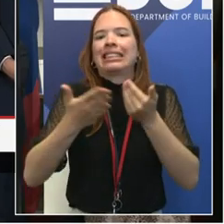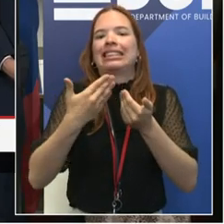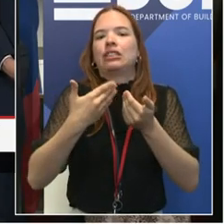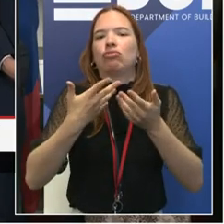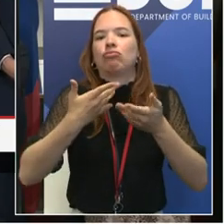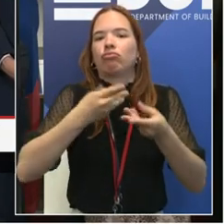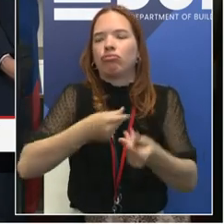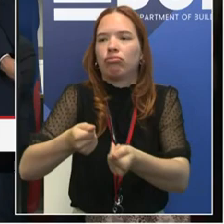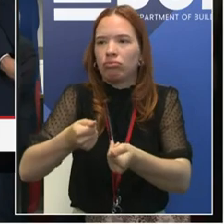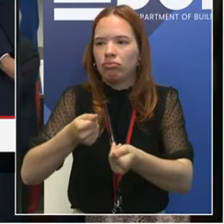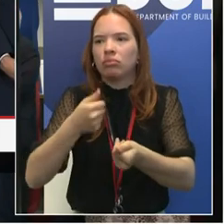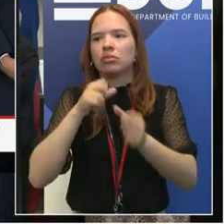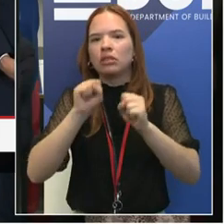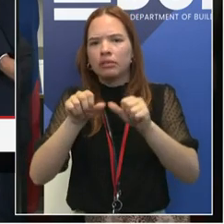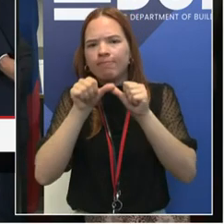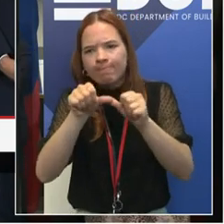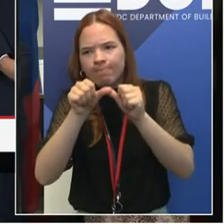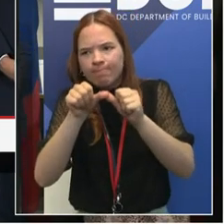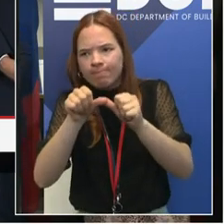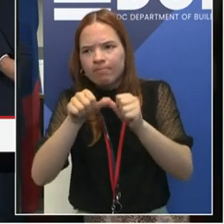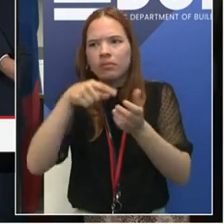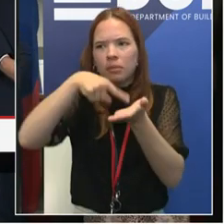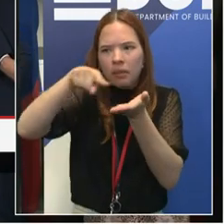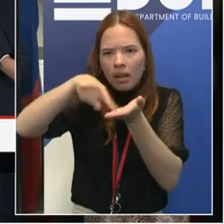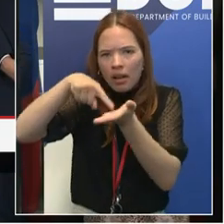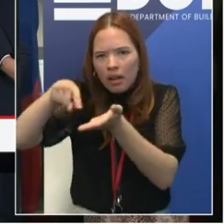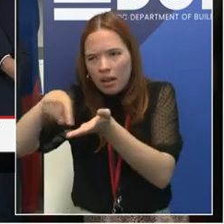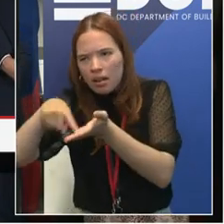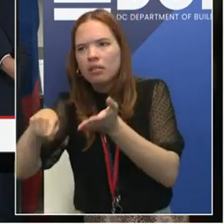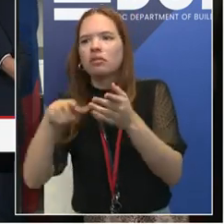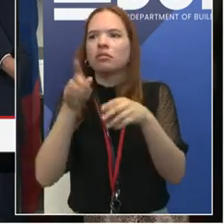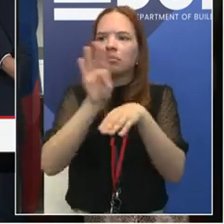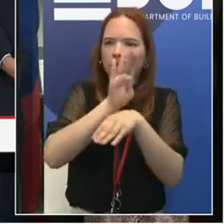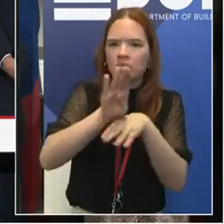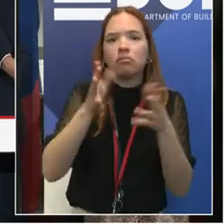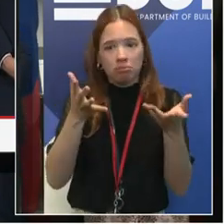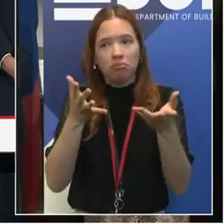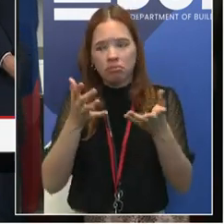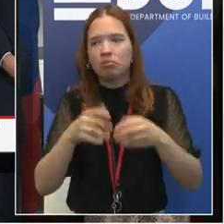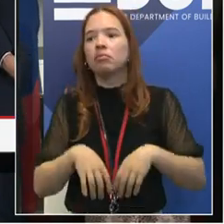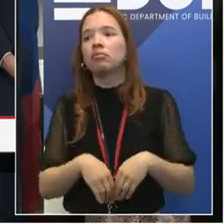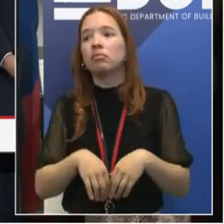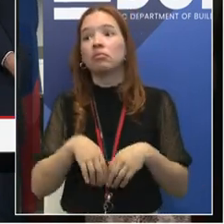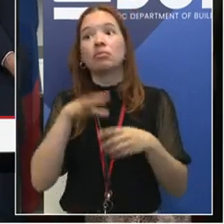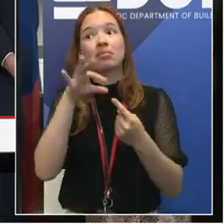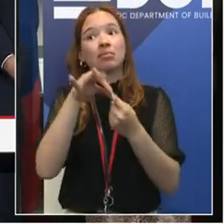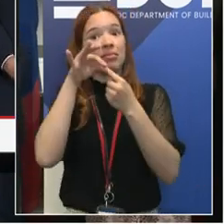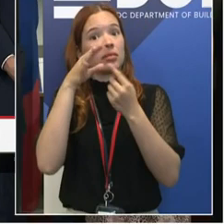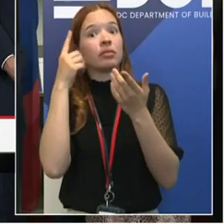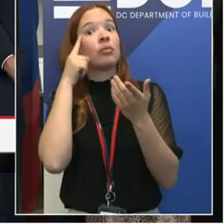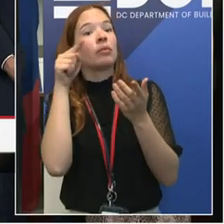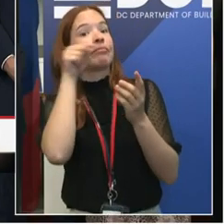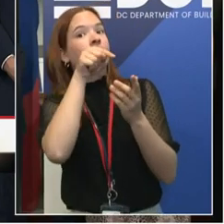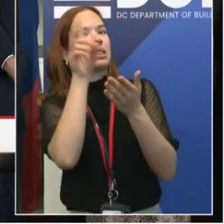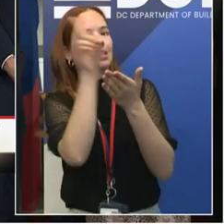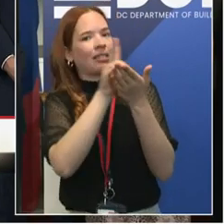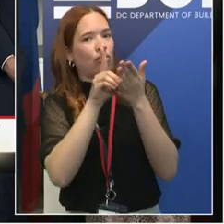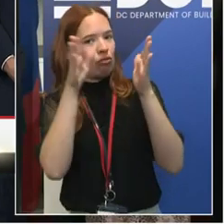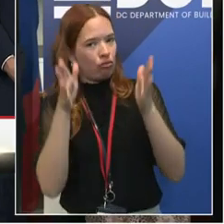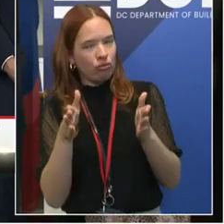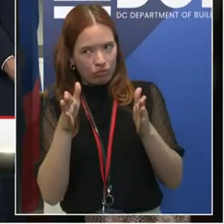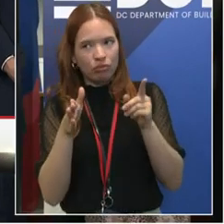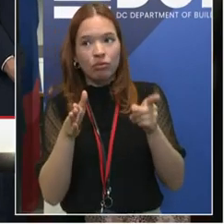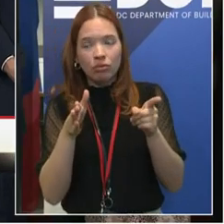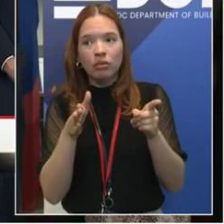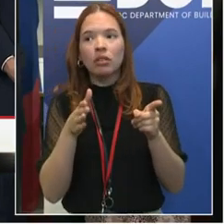that they owe to the district, but also the designers, especially folks who are working on small and